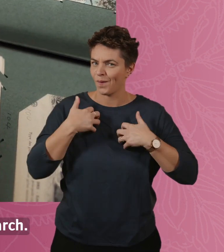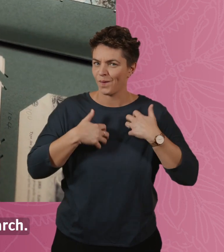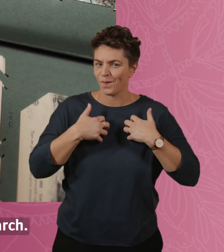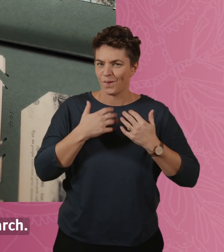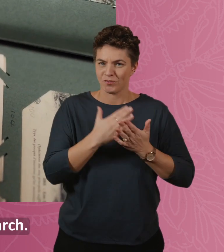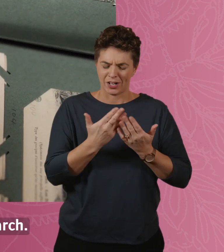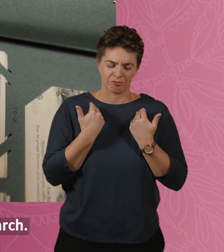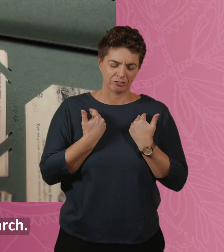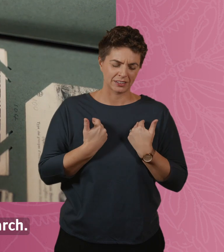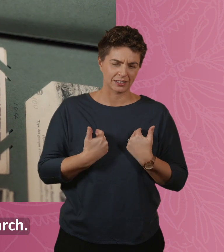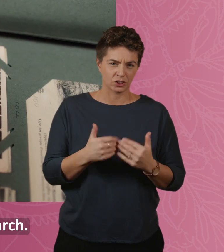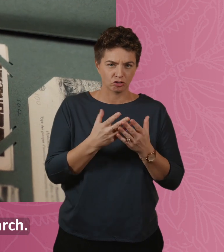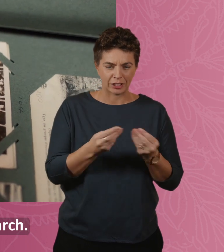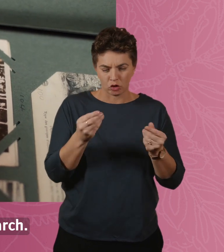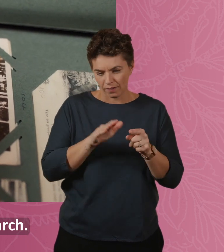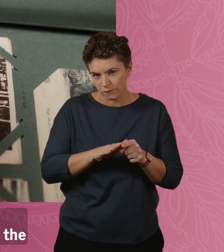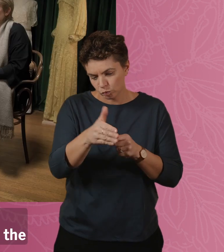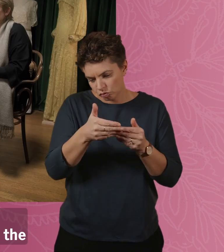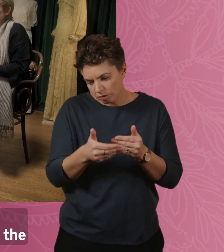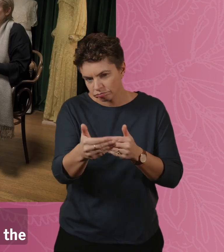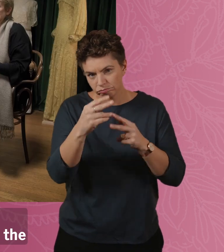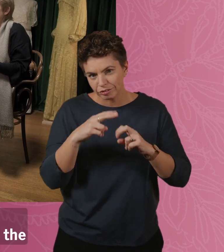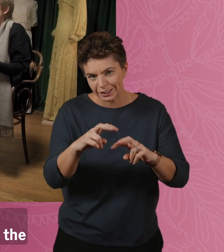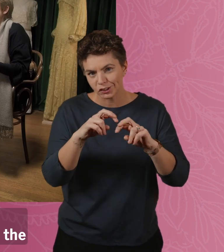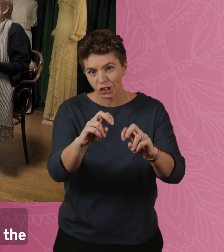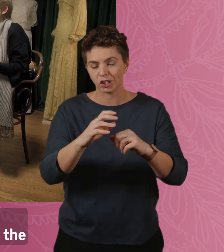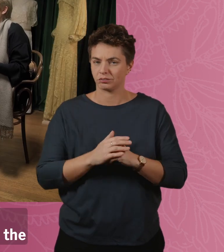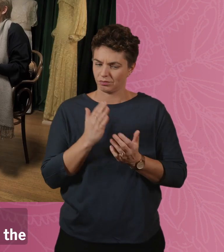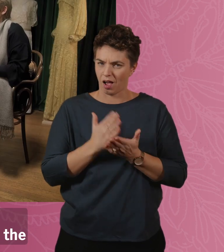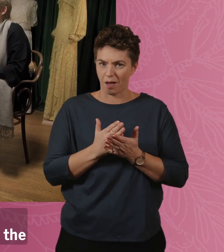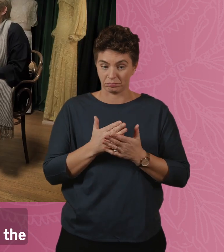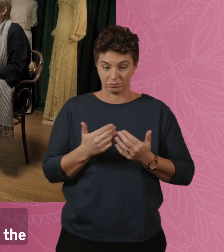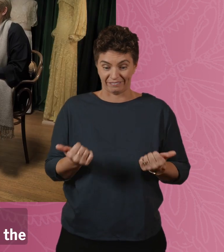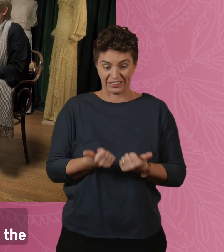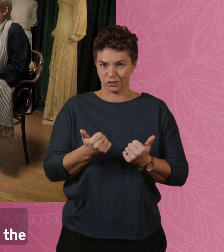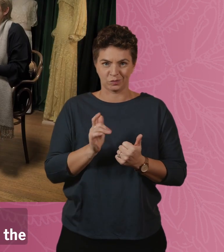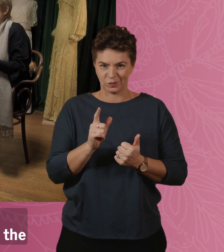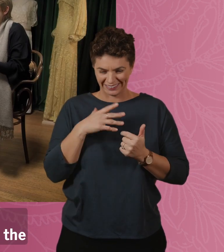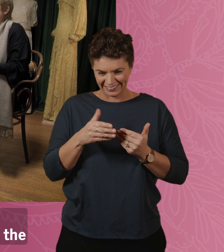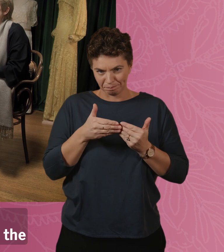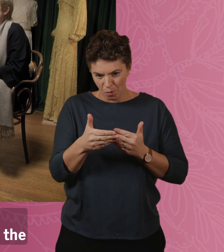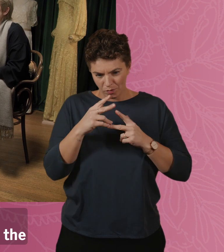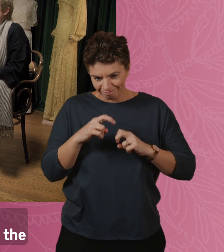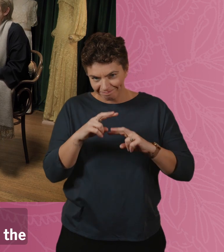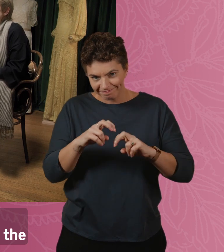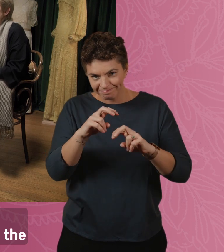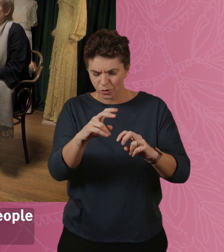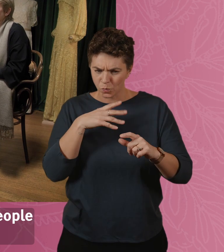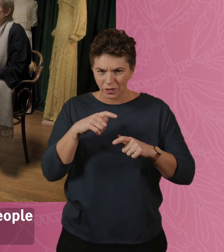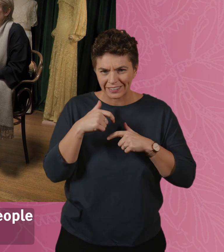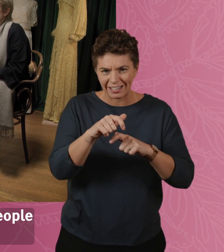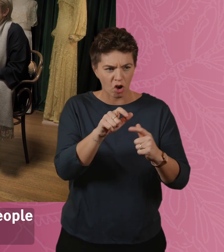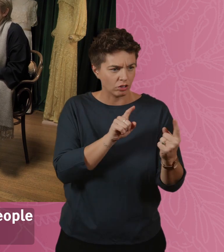they're a rich resource for future research. So this is really work in progress, and I know we really want to continue